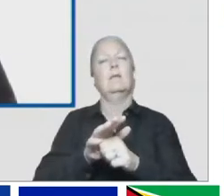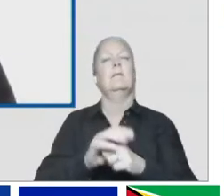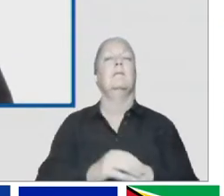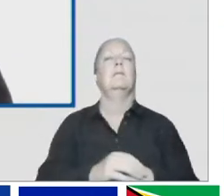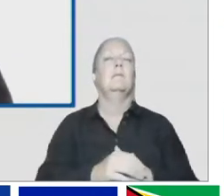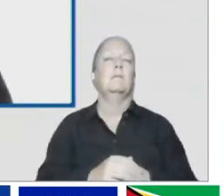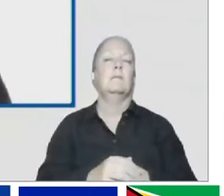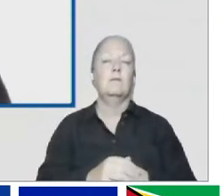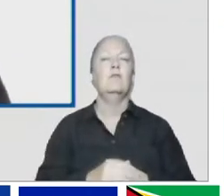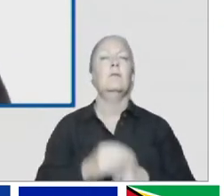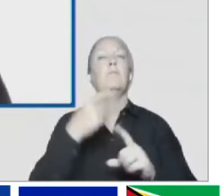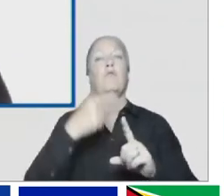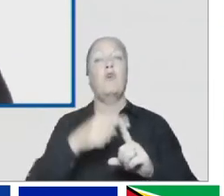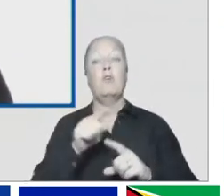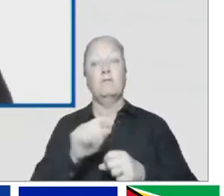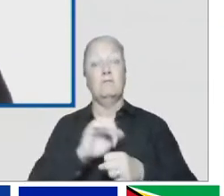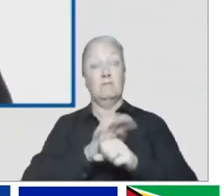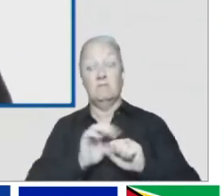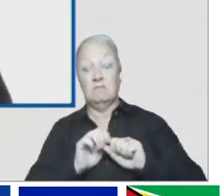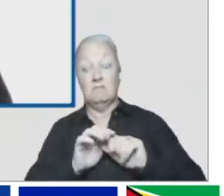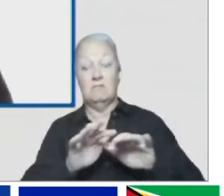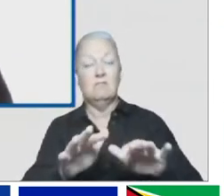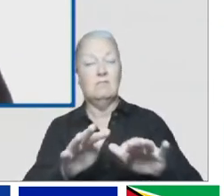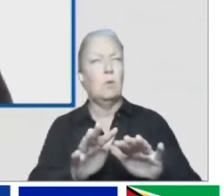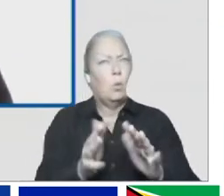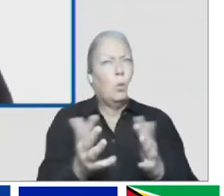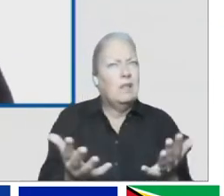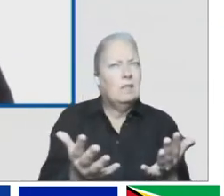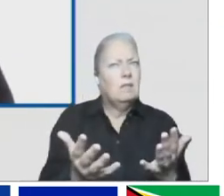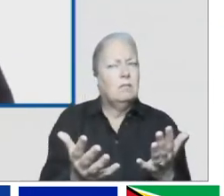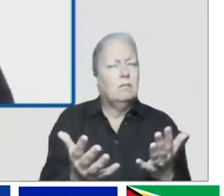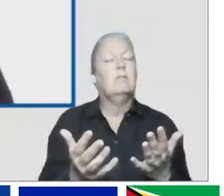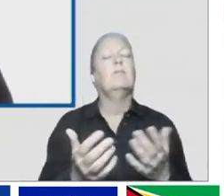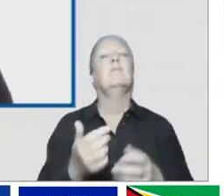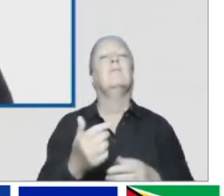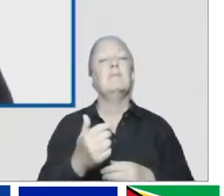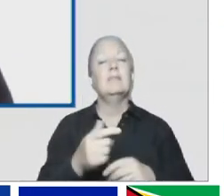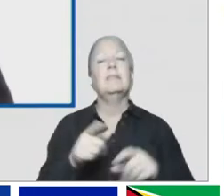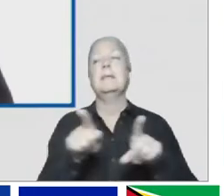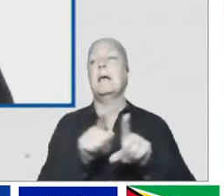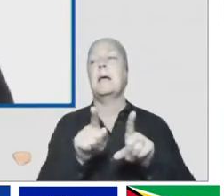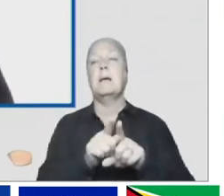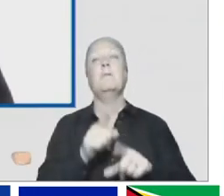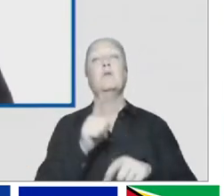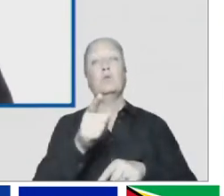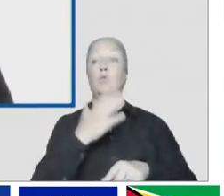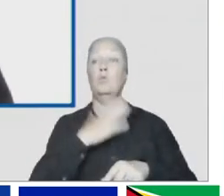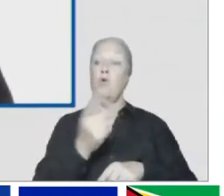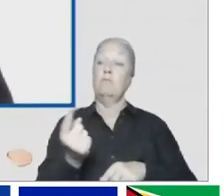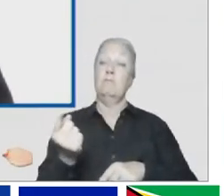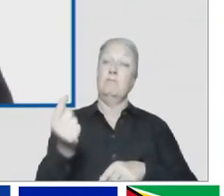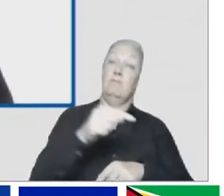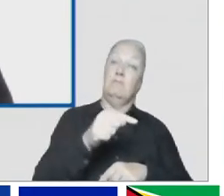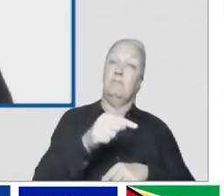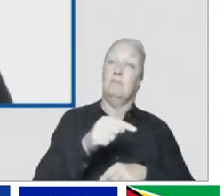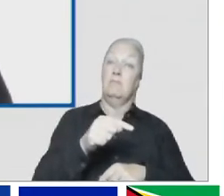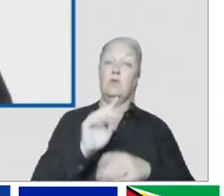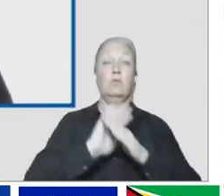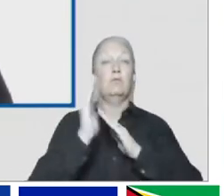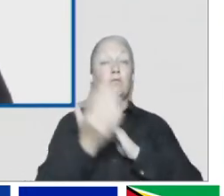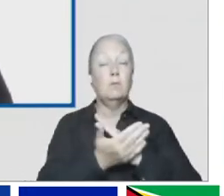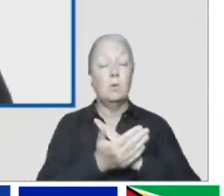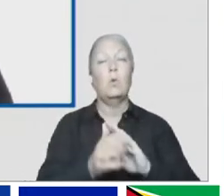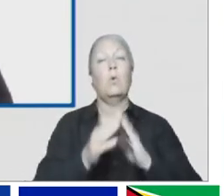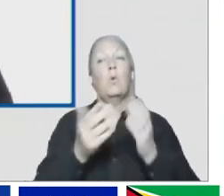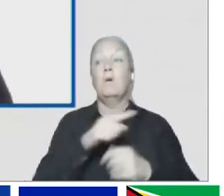These included measures such as requirements for entry into the island, directions for persons infected by the virus, guidelines